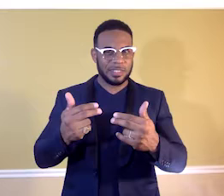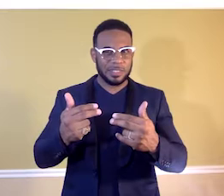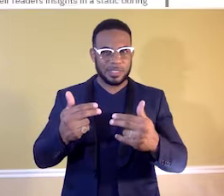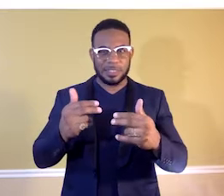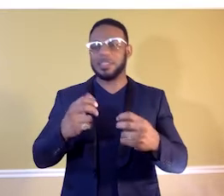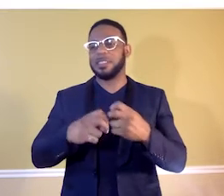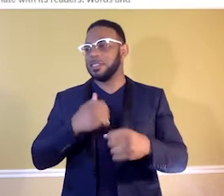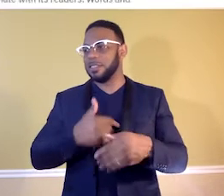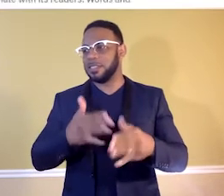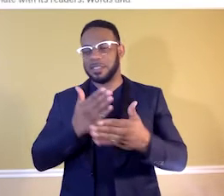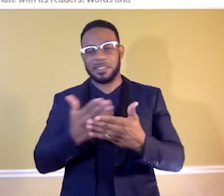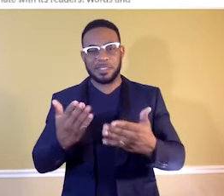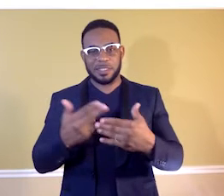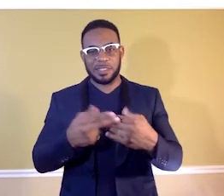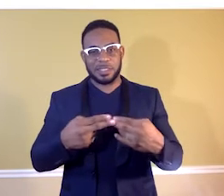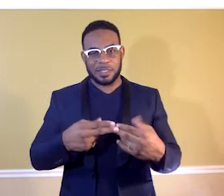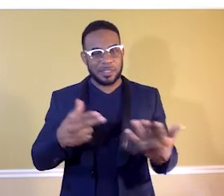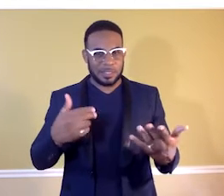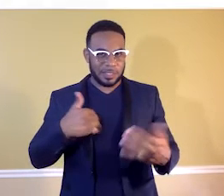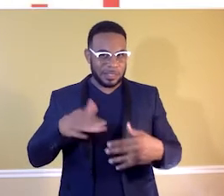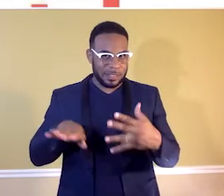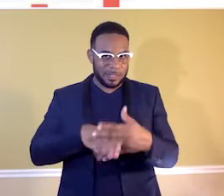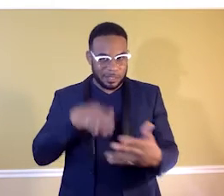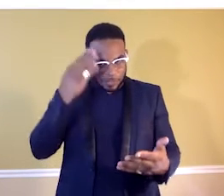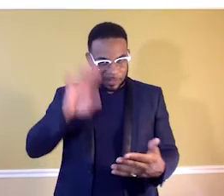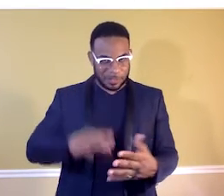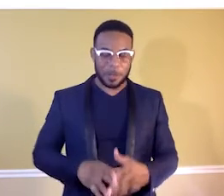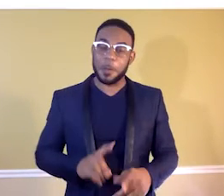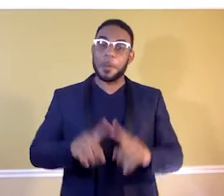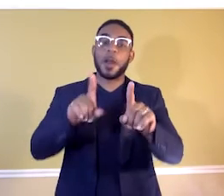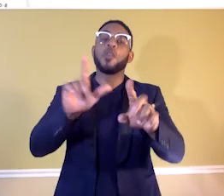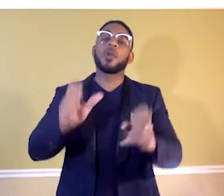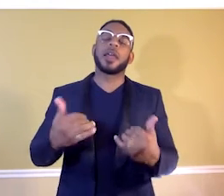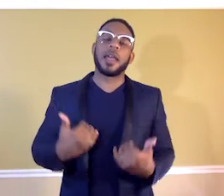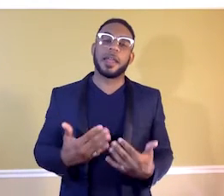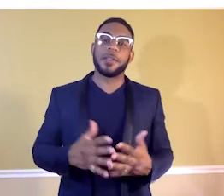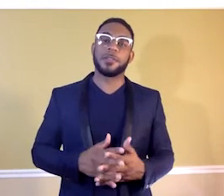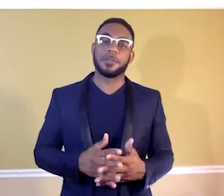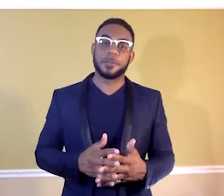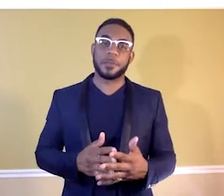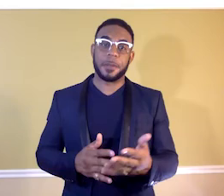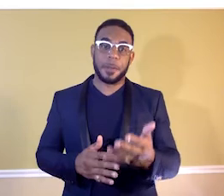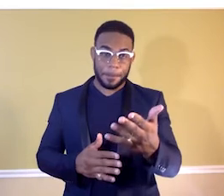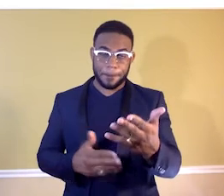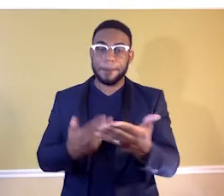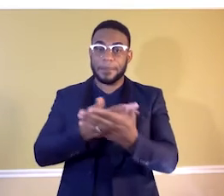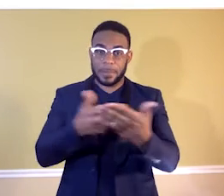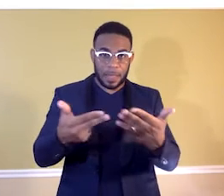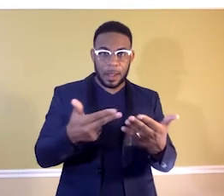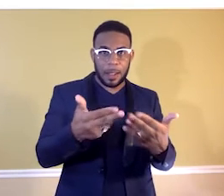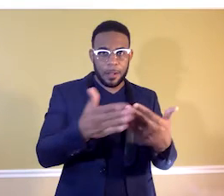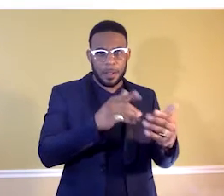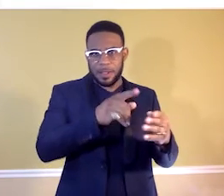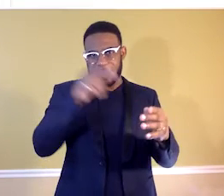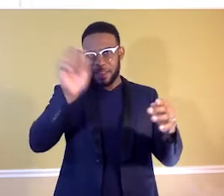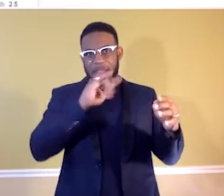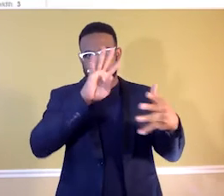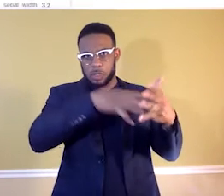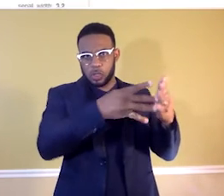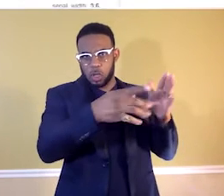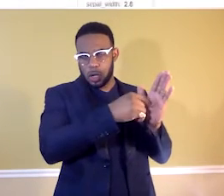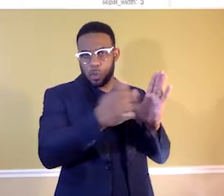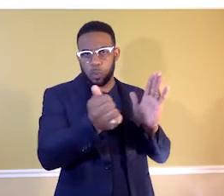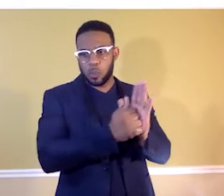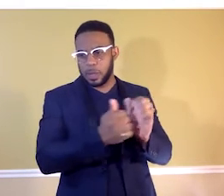Always problem of running things live. You never know what's going to break. But you can have highlight over. So this is a chart with